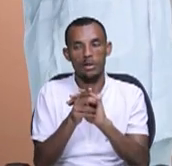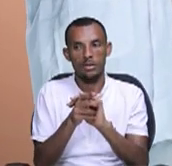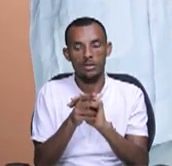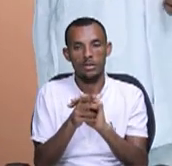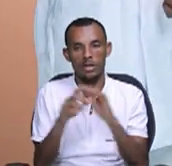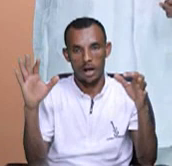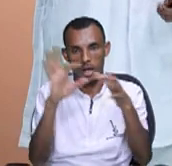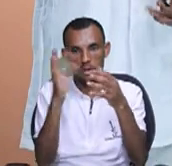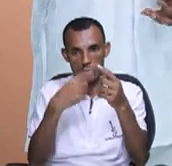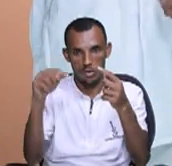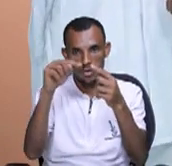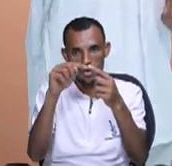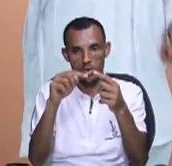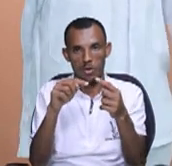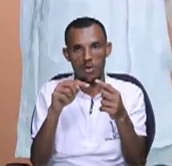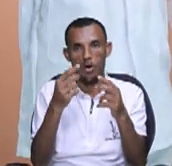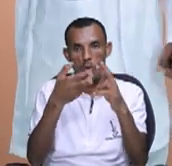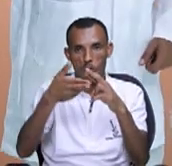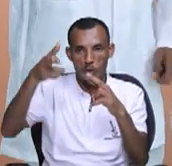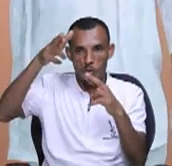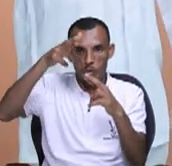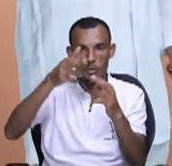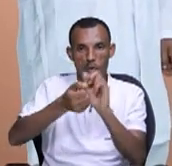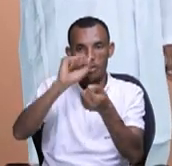examples related to converting